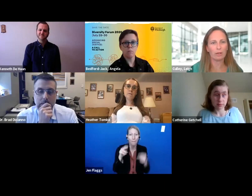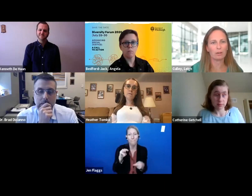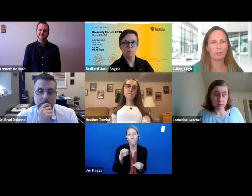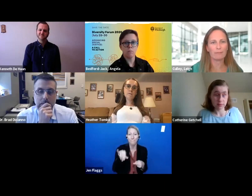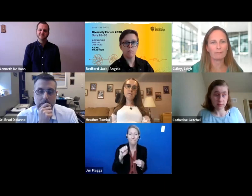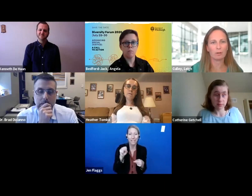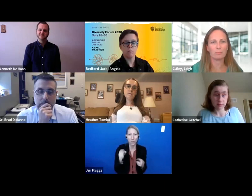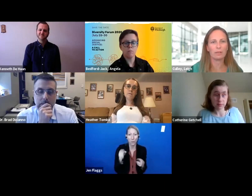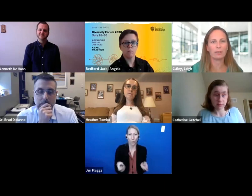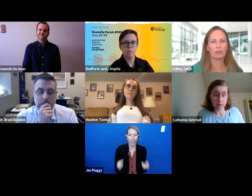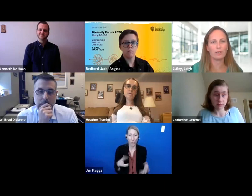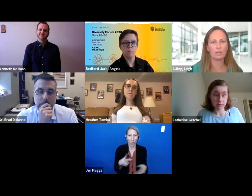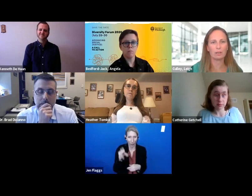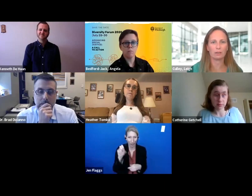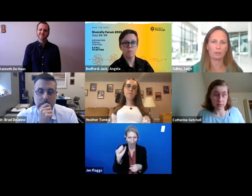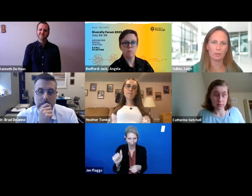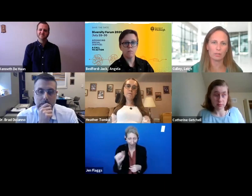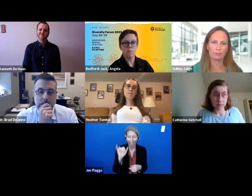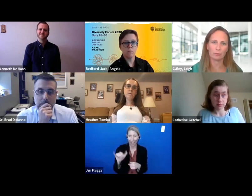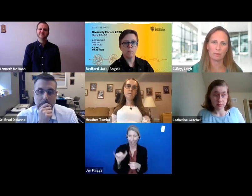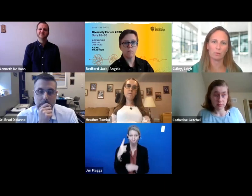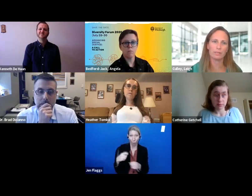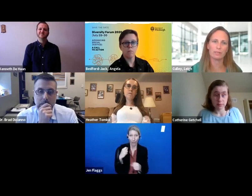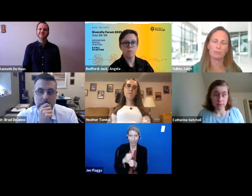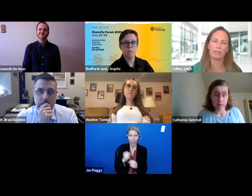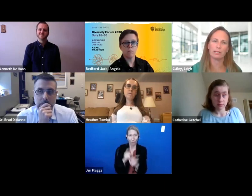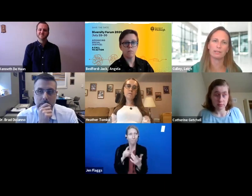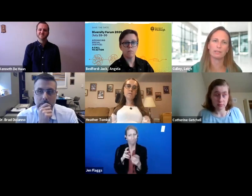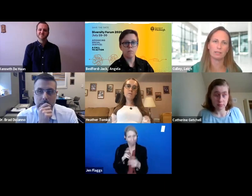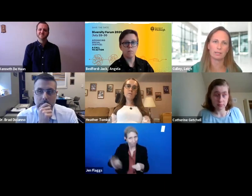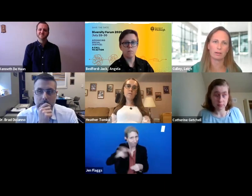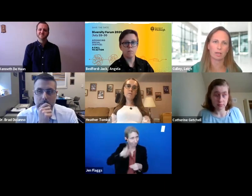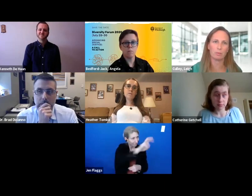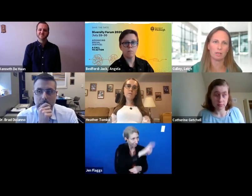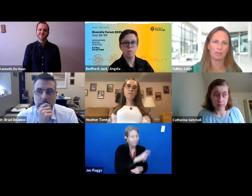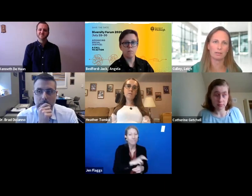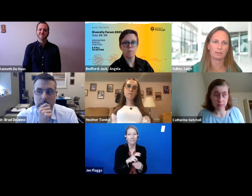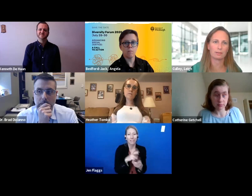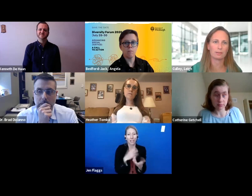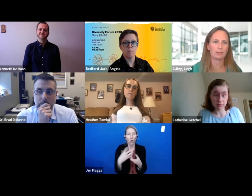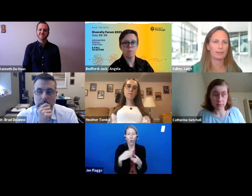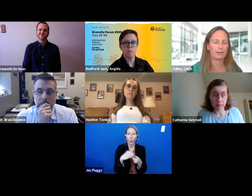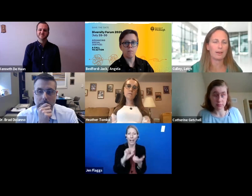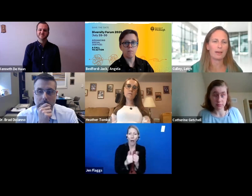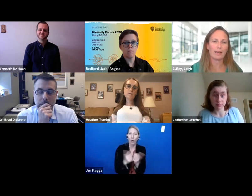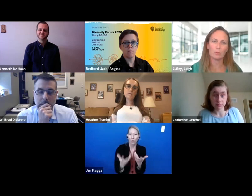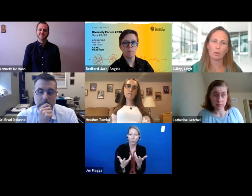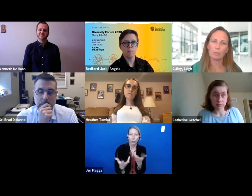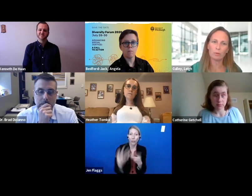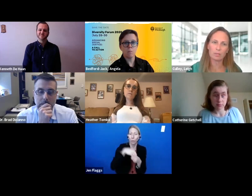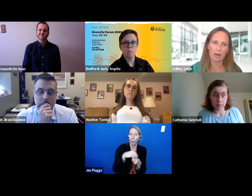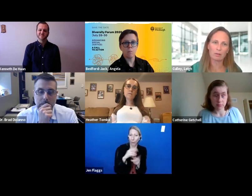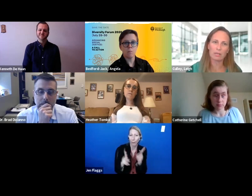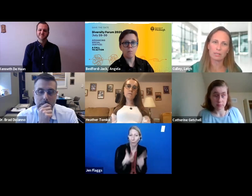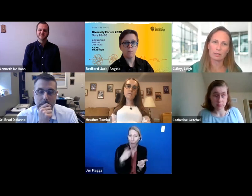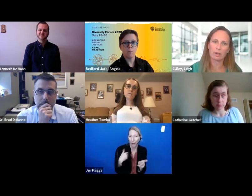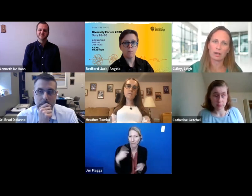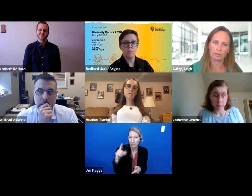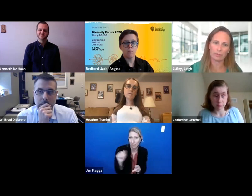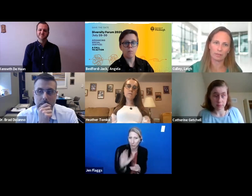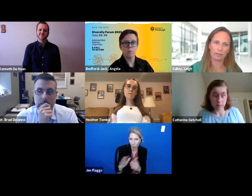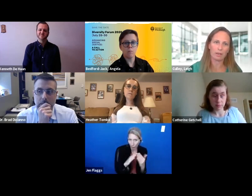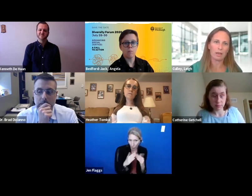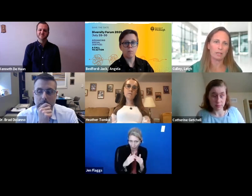year promoting her platform, Increasing Inclusion for People with Disabilities into Their Communities. As a woman with spinal